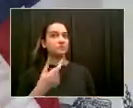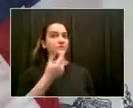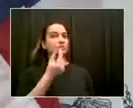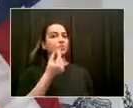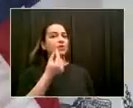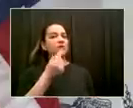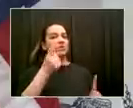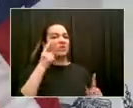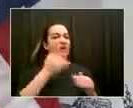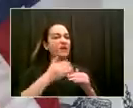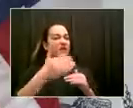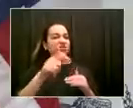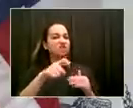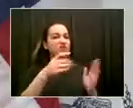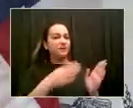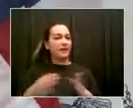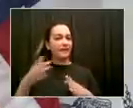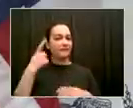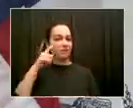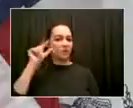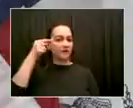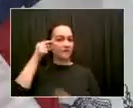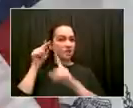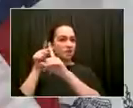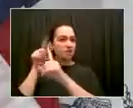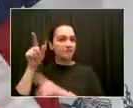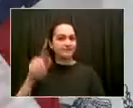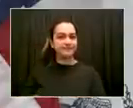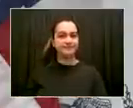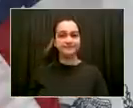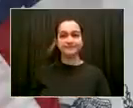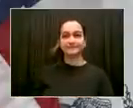full cooperation with all of these investigations,